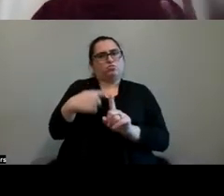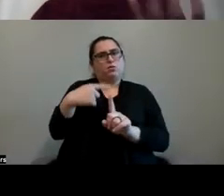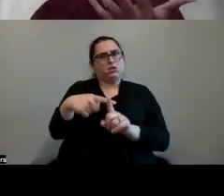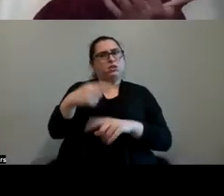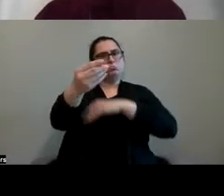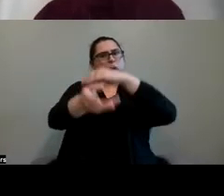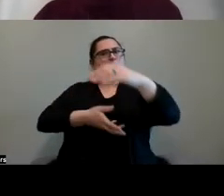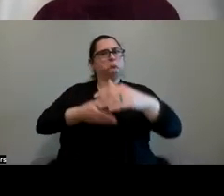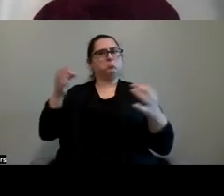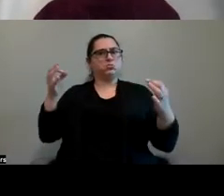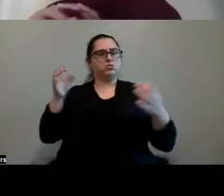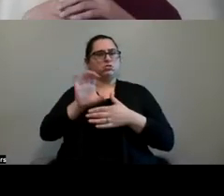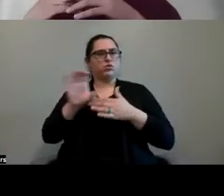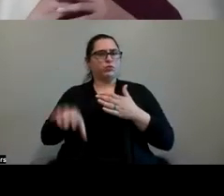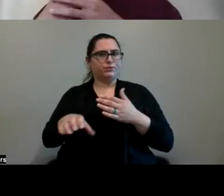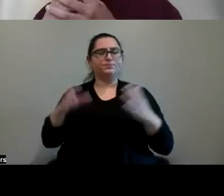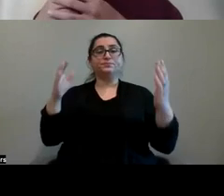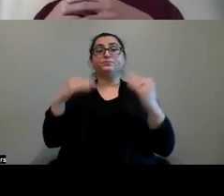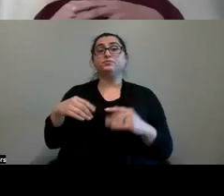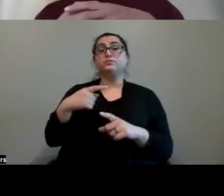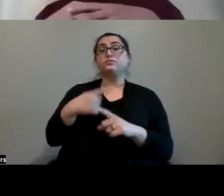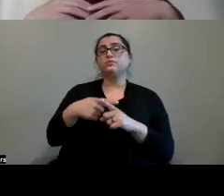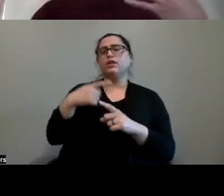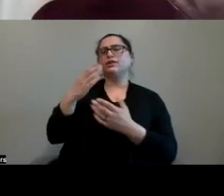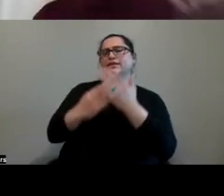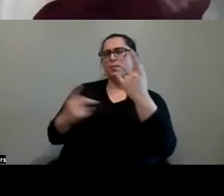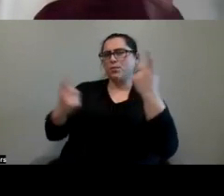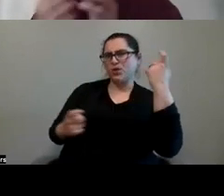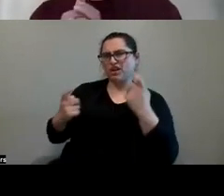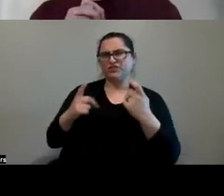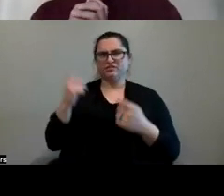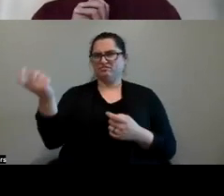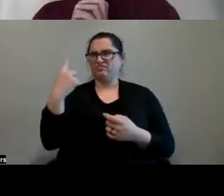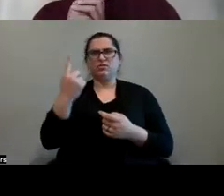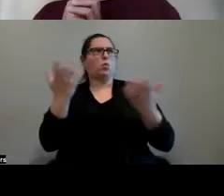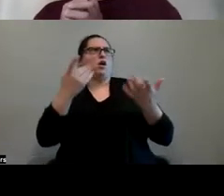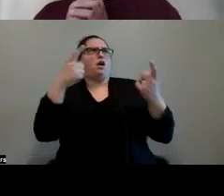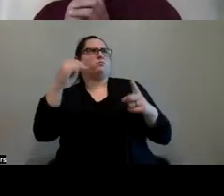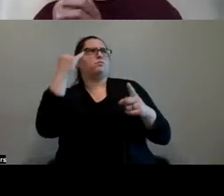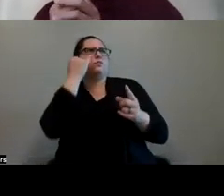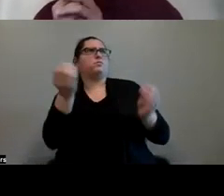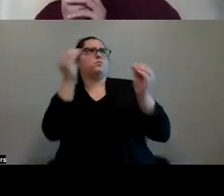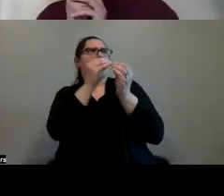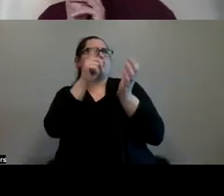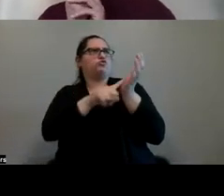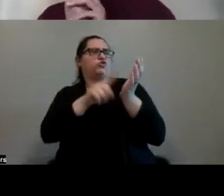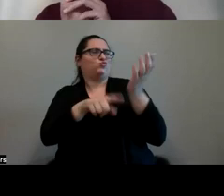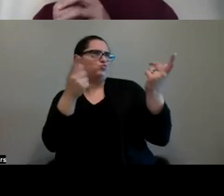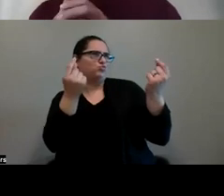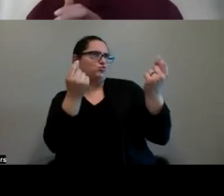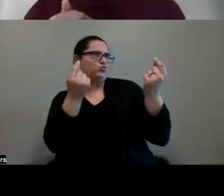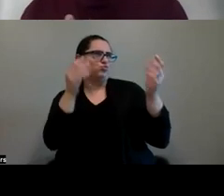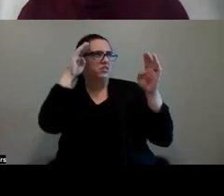We've also been getting questions about what happens if you do have more resources that you would want to spend